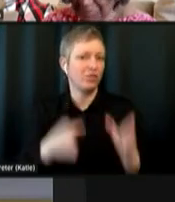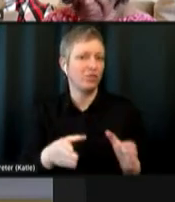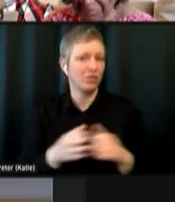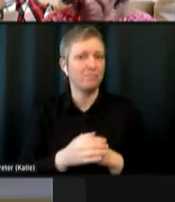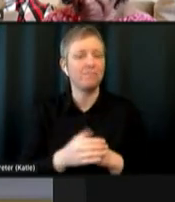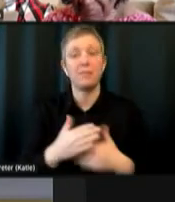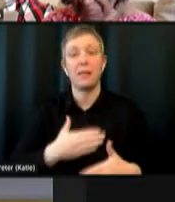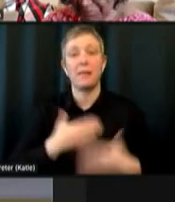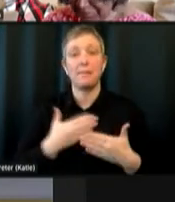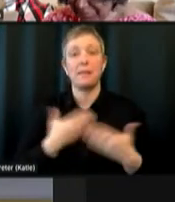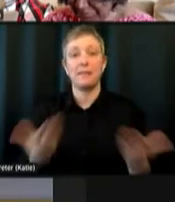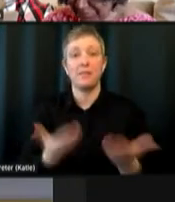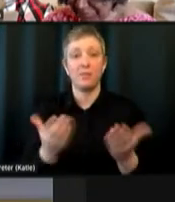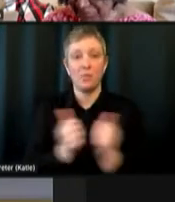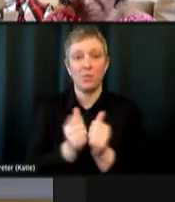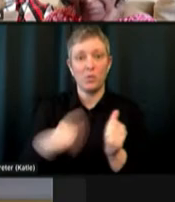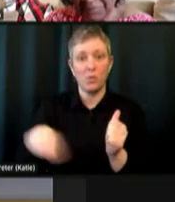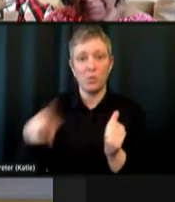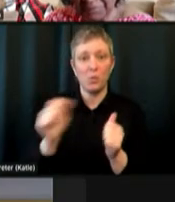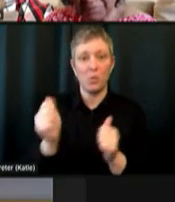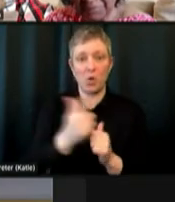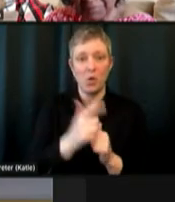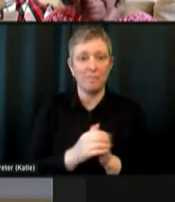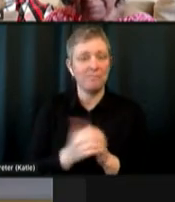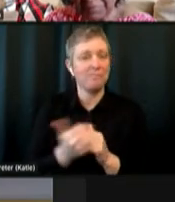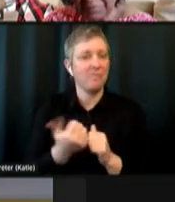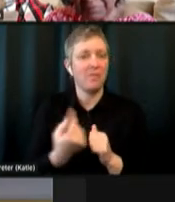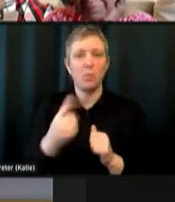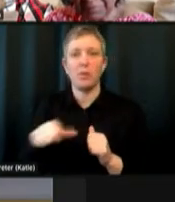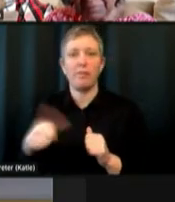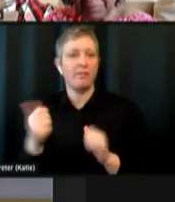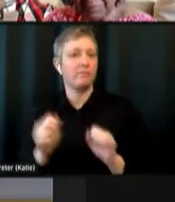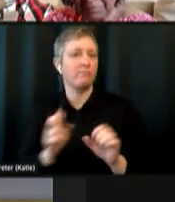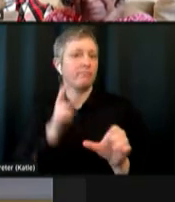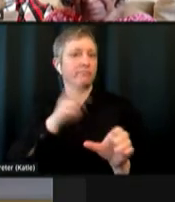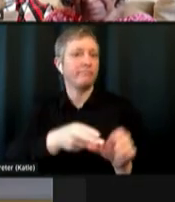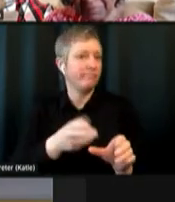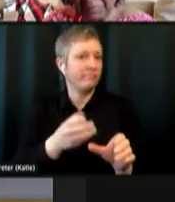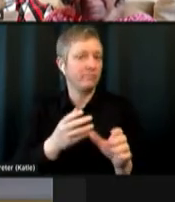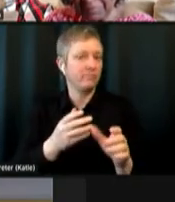with you all, and anyone else can jump in.